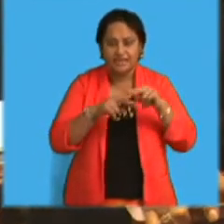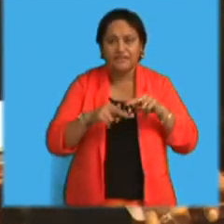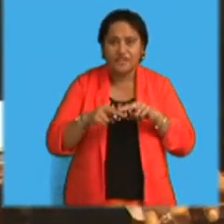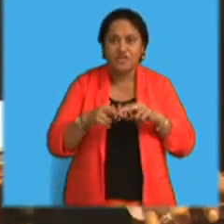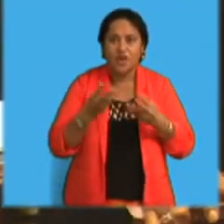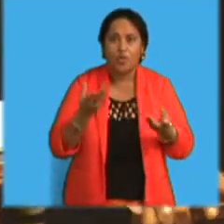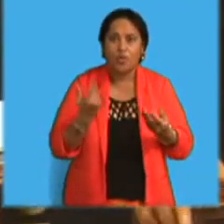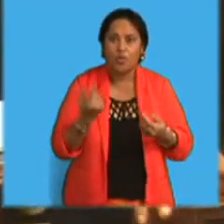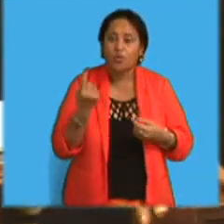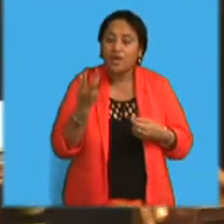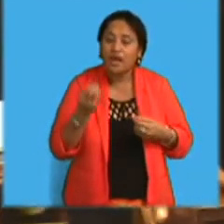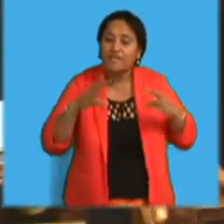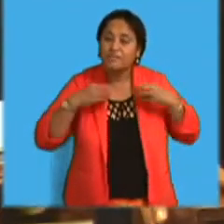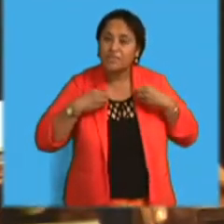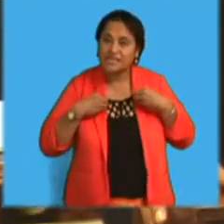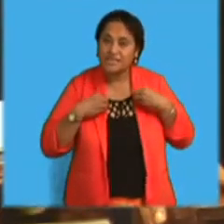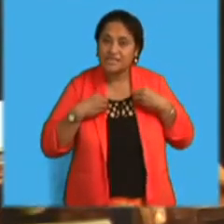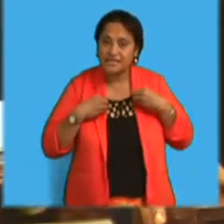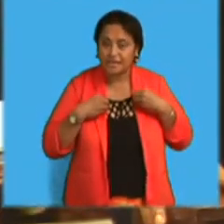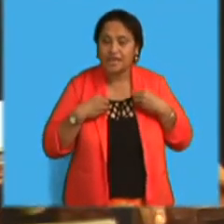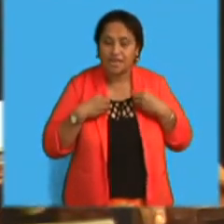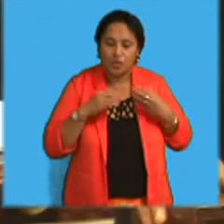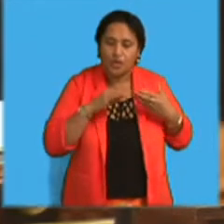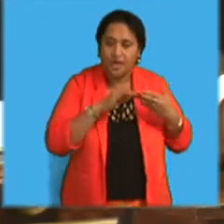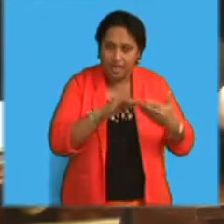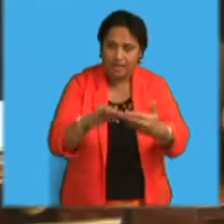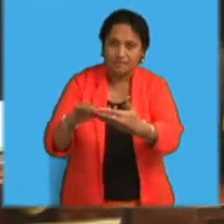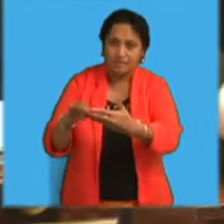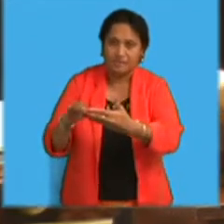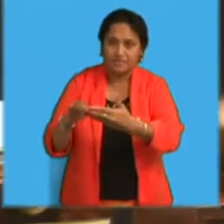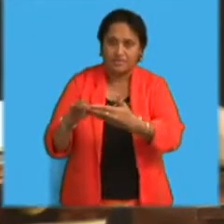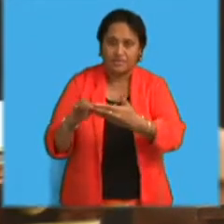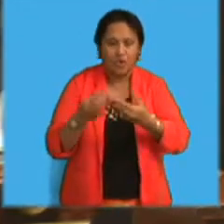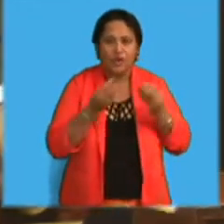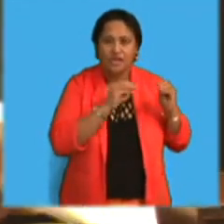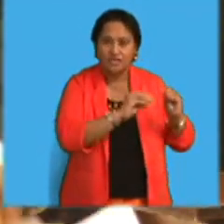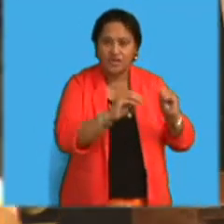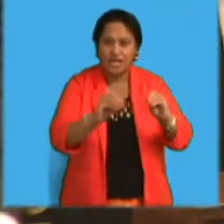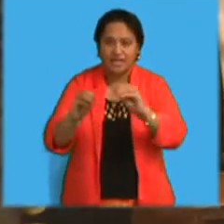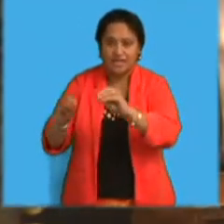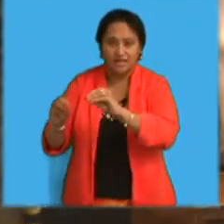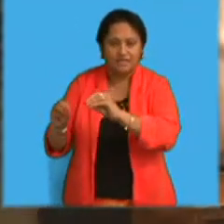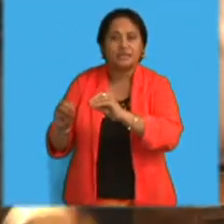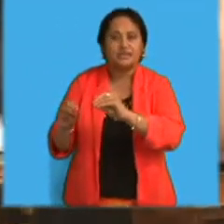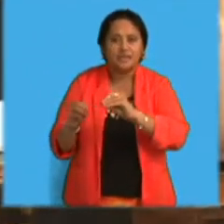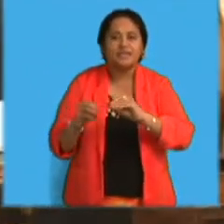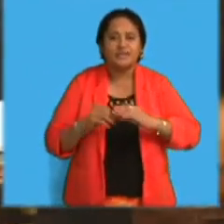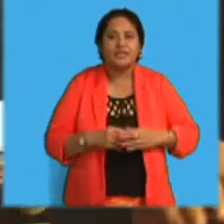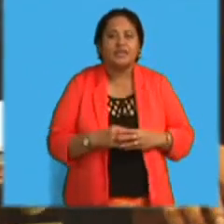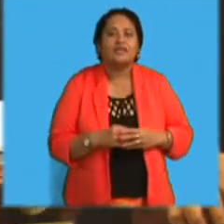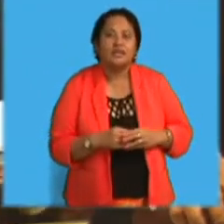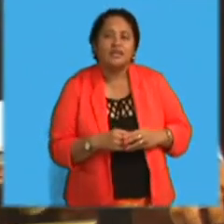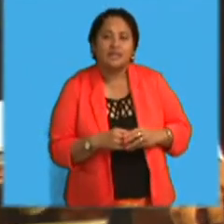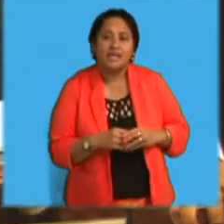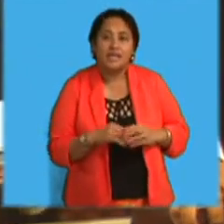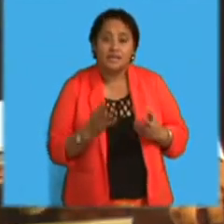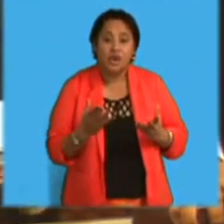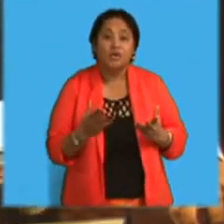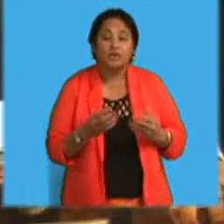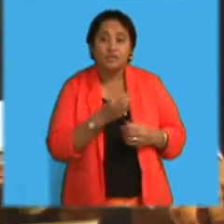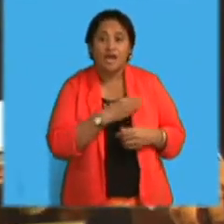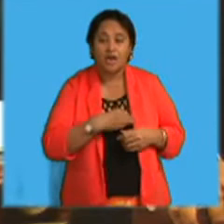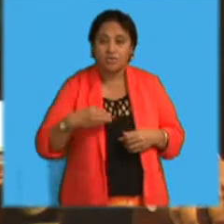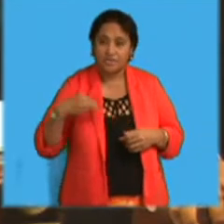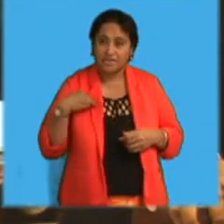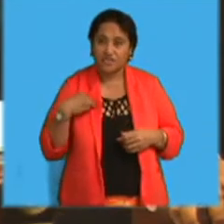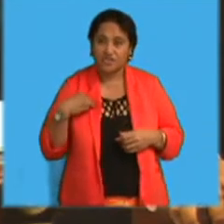database, Madam Speaker, and they will be assessed every 3 months by the CCA. Madam Speaker, the Ministry has taken steps to